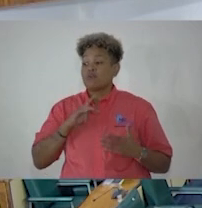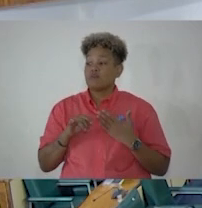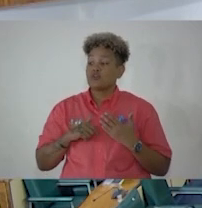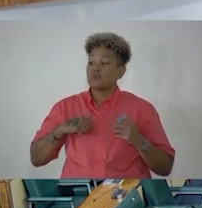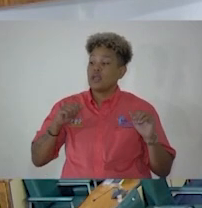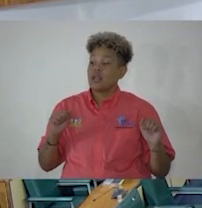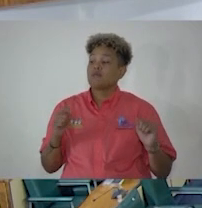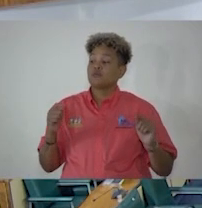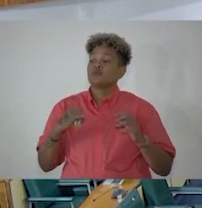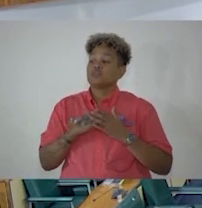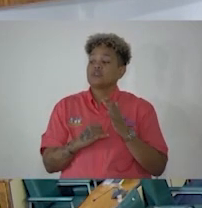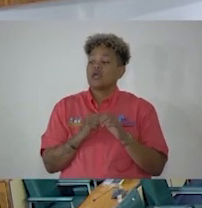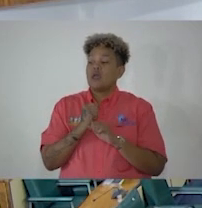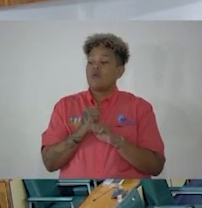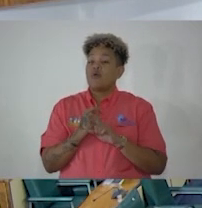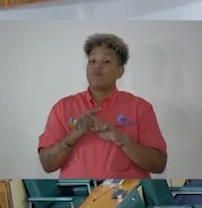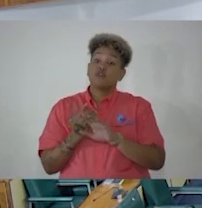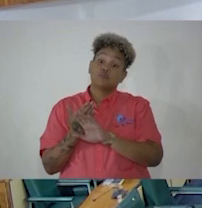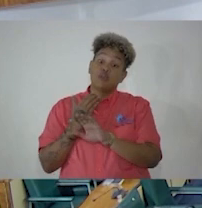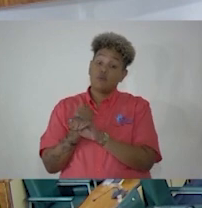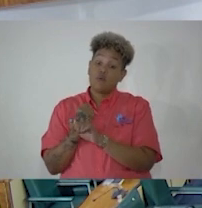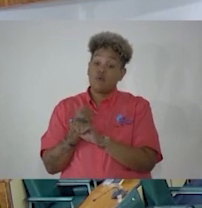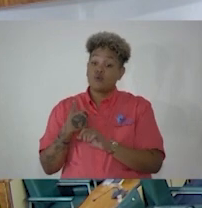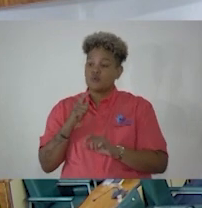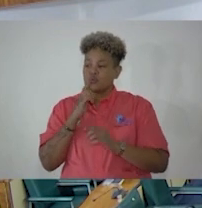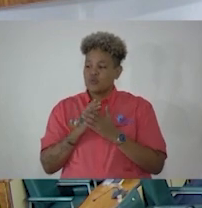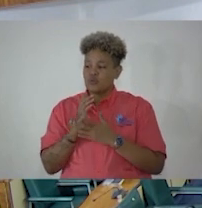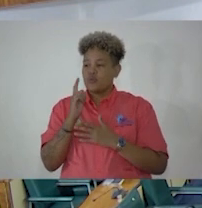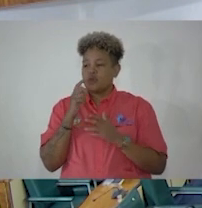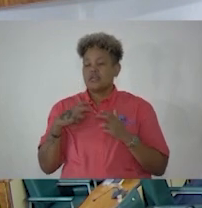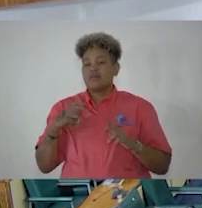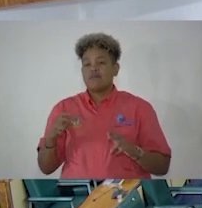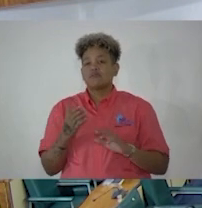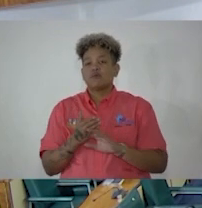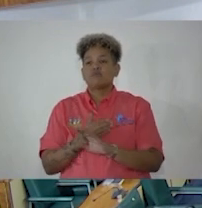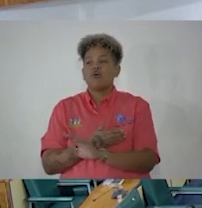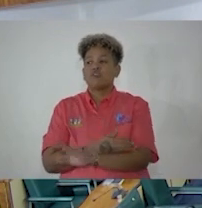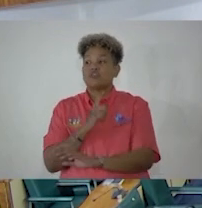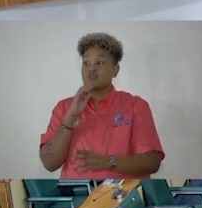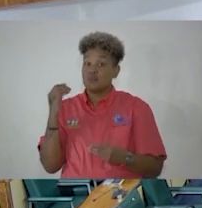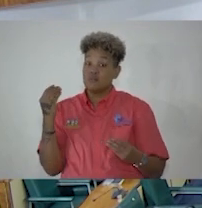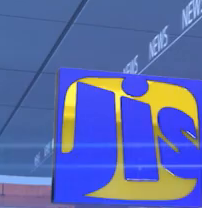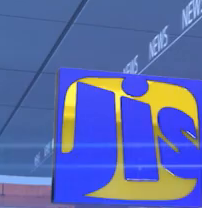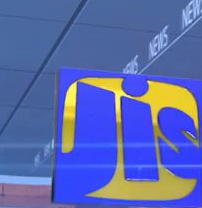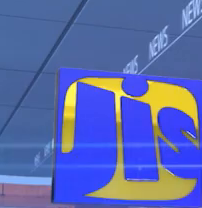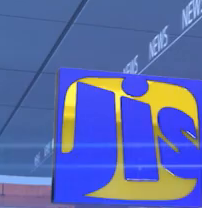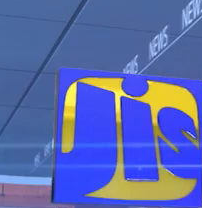actively participating in negotiations for a legally binding instrument on plastic